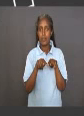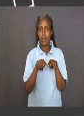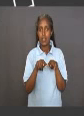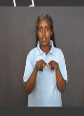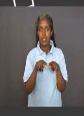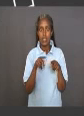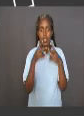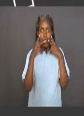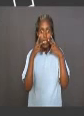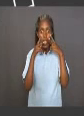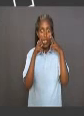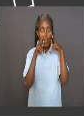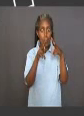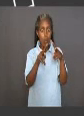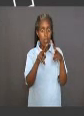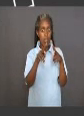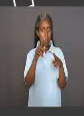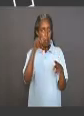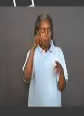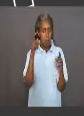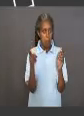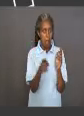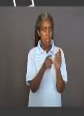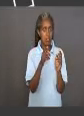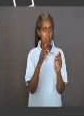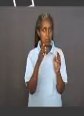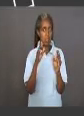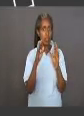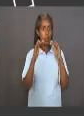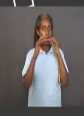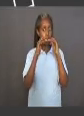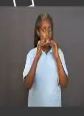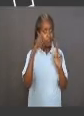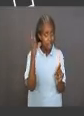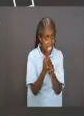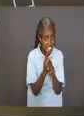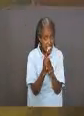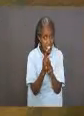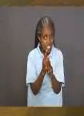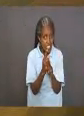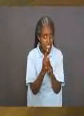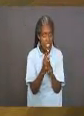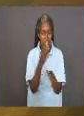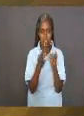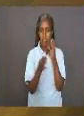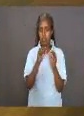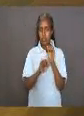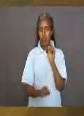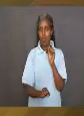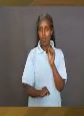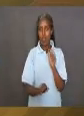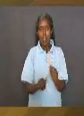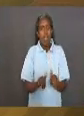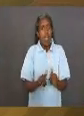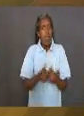They look like they might be congruent. Are they? If so,